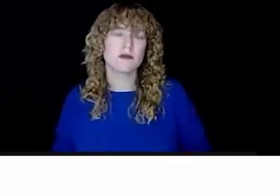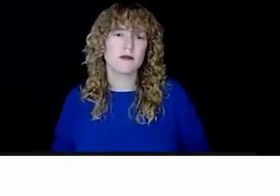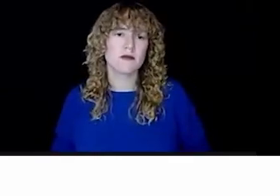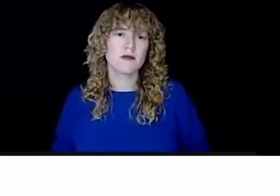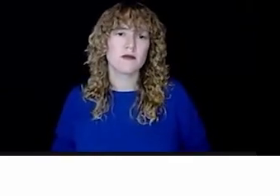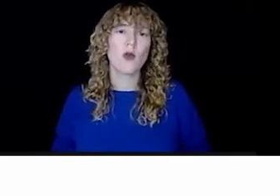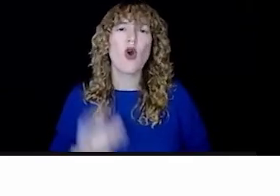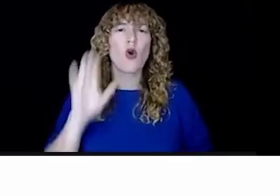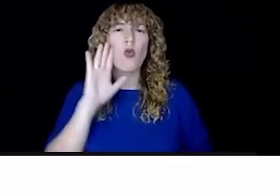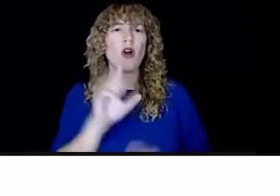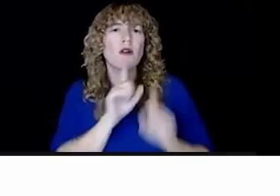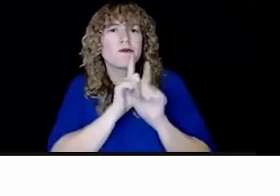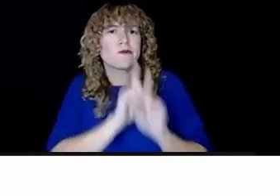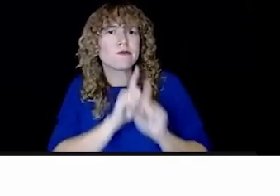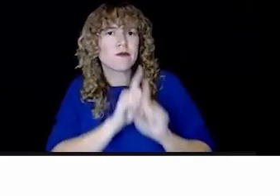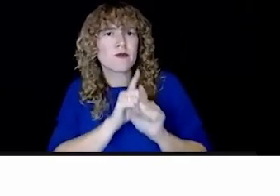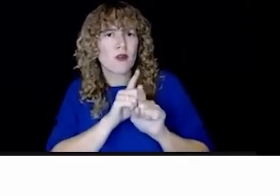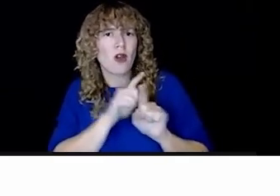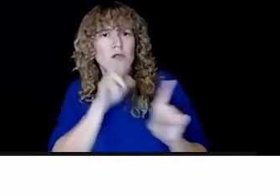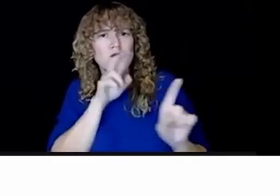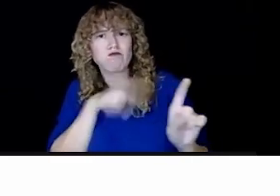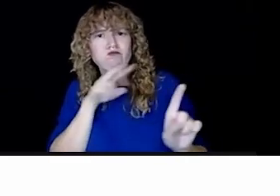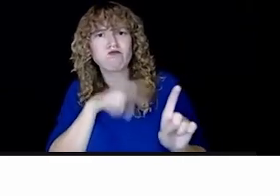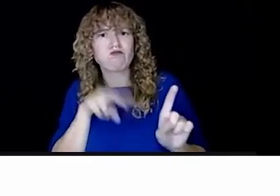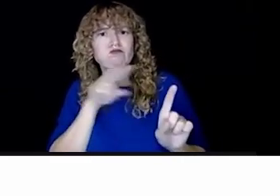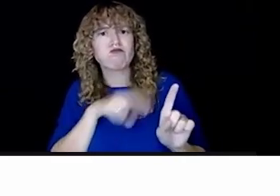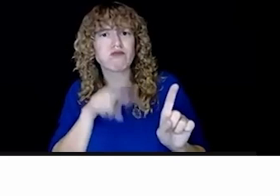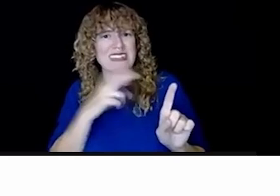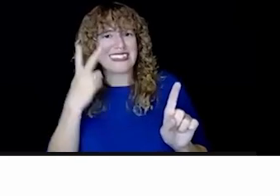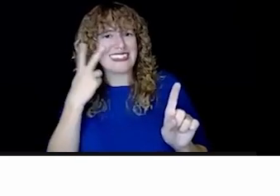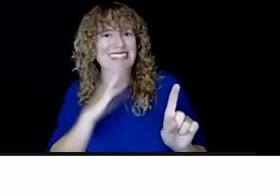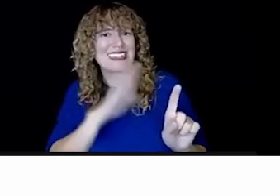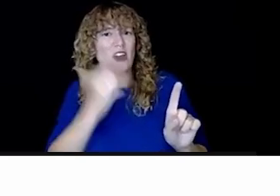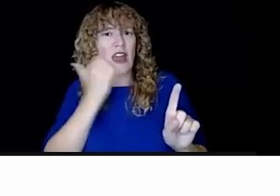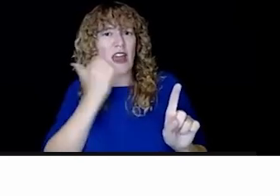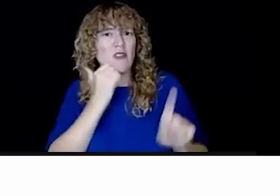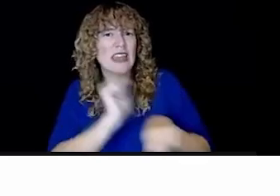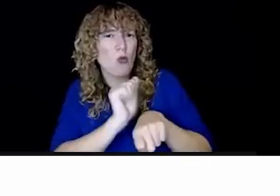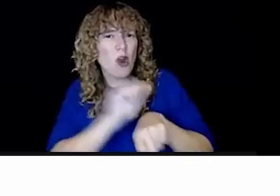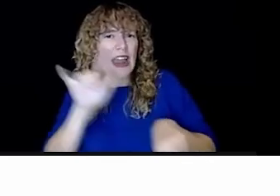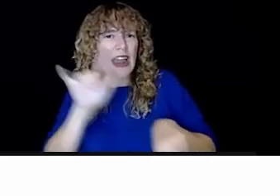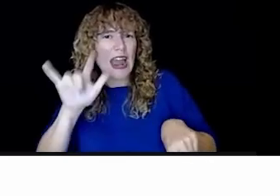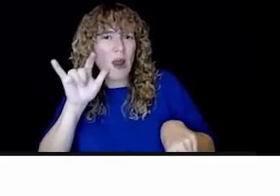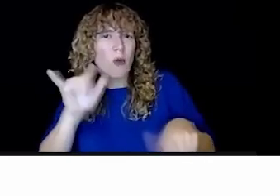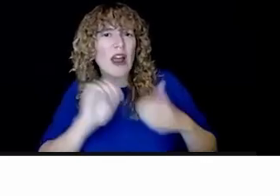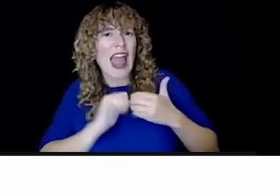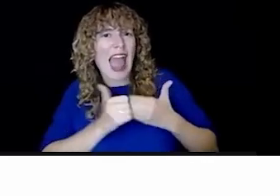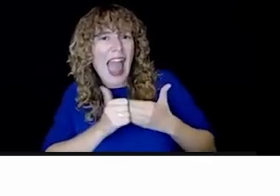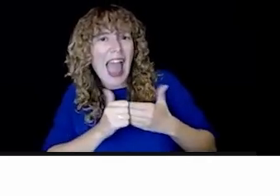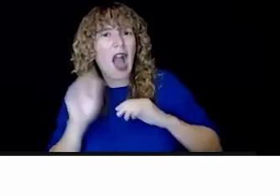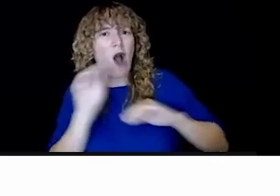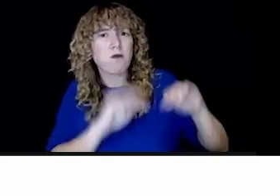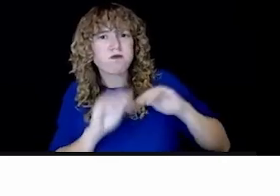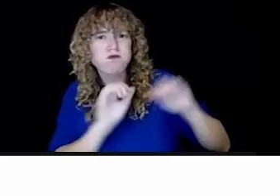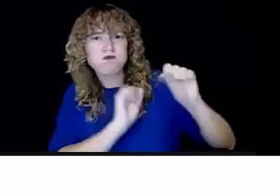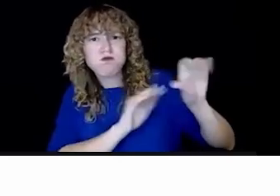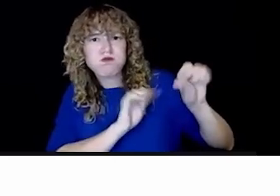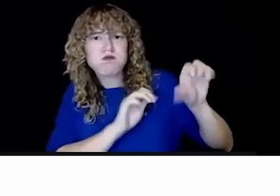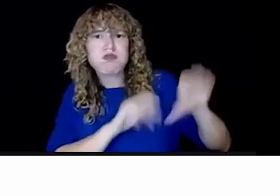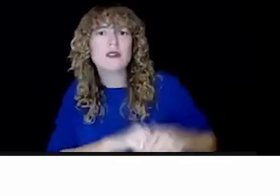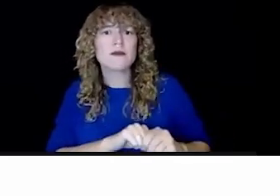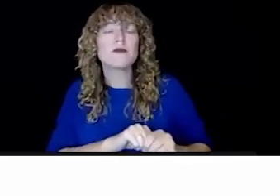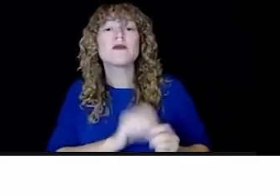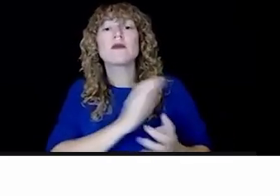shadowing the people that handle these devices, doing an environmental scan to find